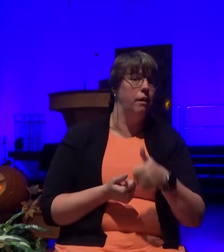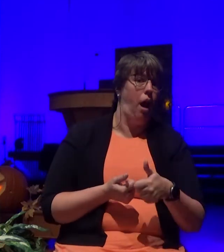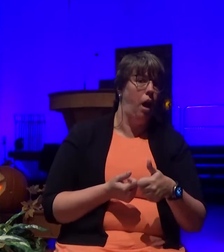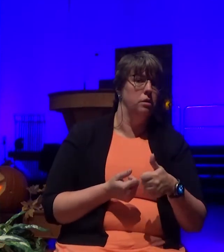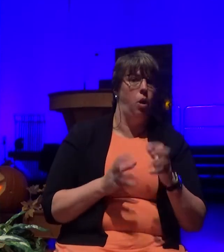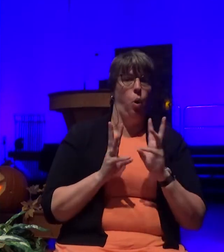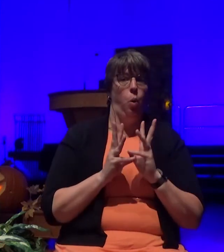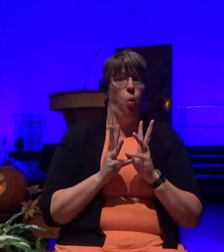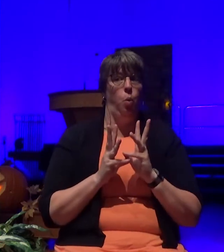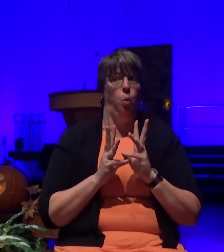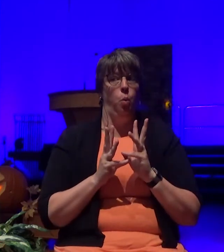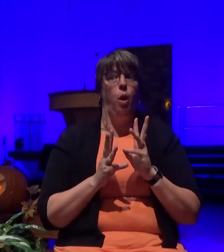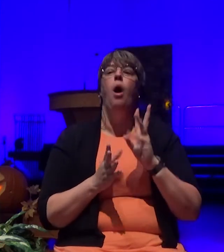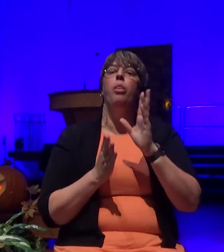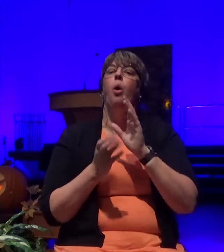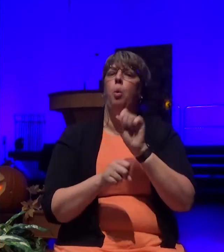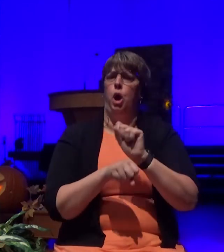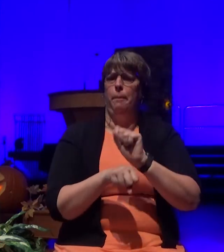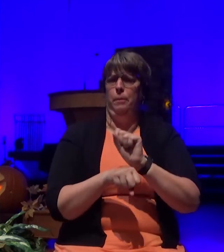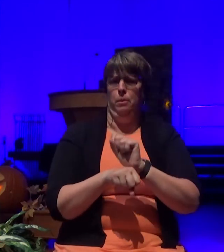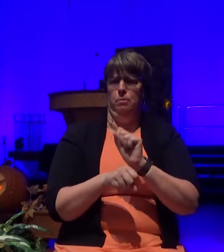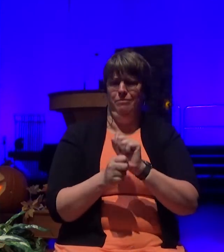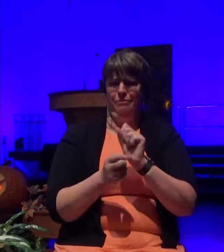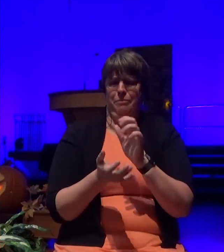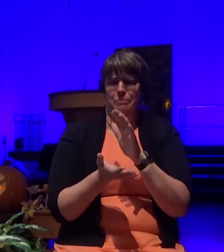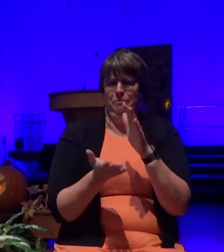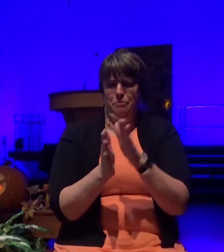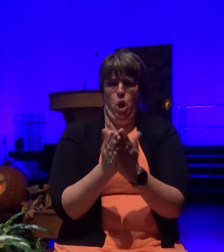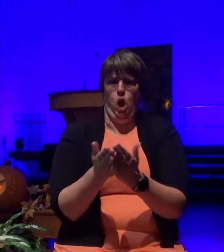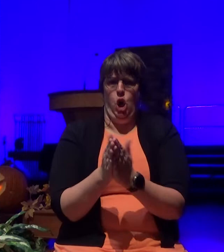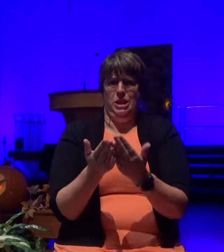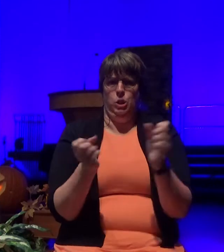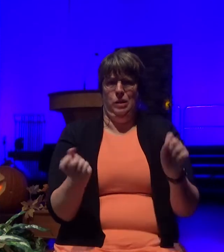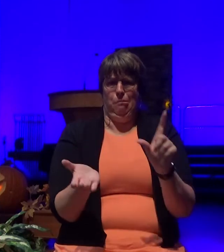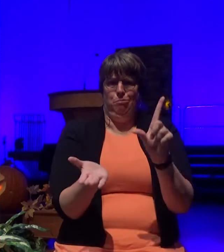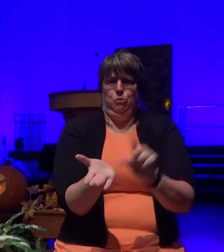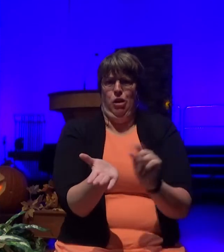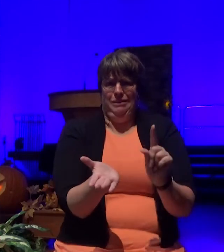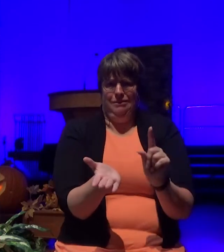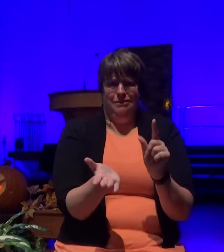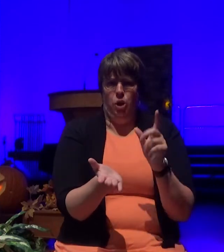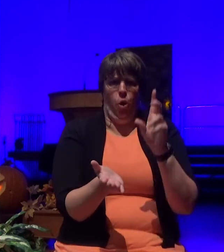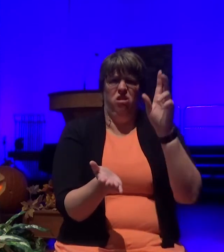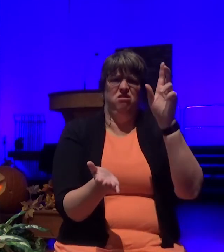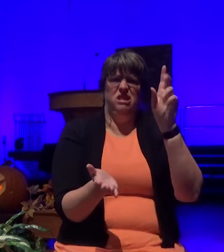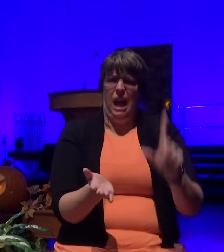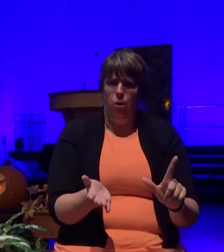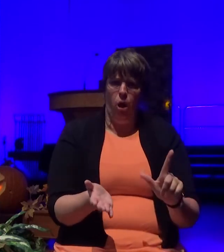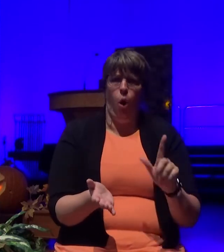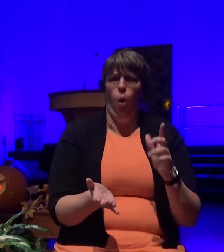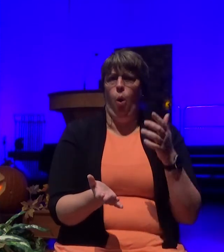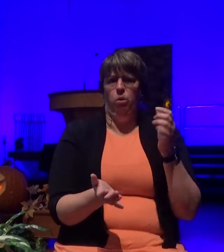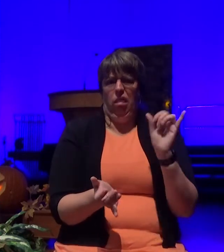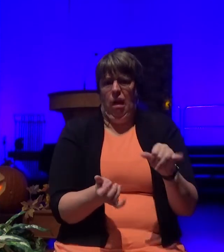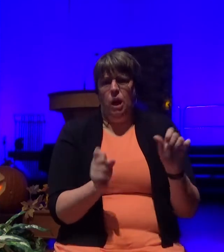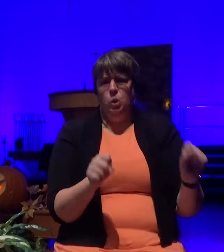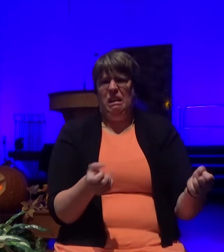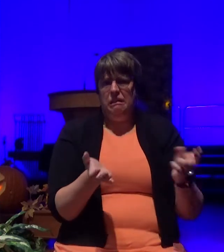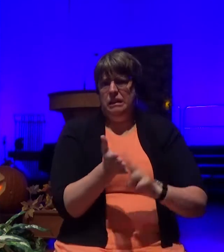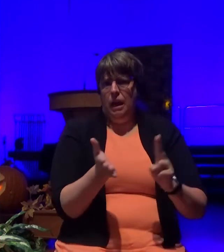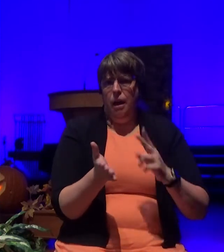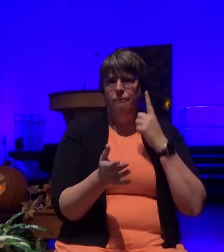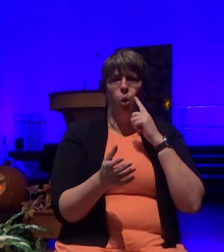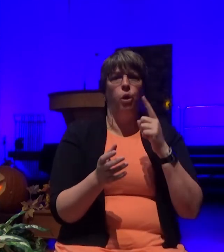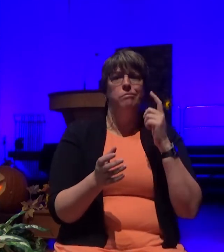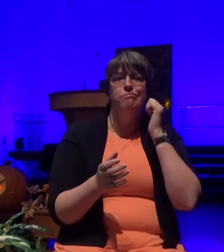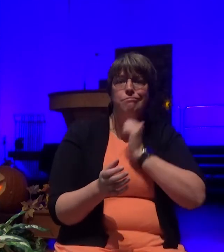totally available. You can print it and download it. All sorts of ways to sign up for daily inspirational messages. And there's also